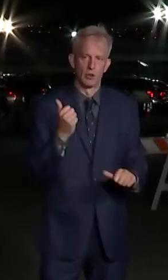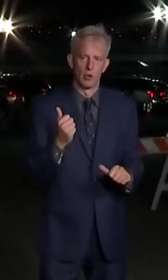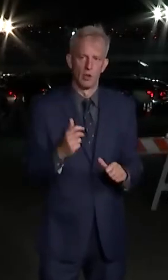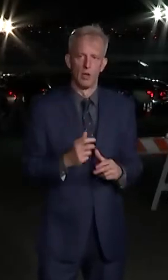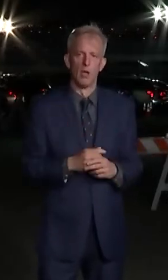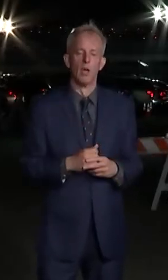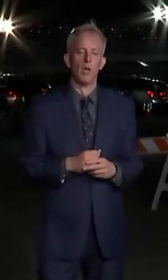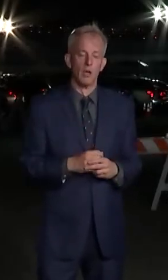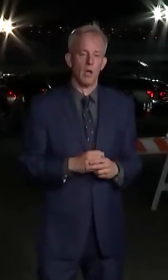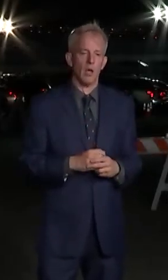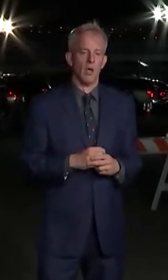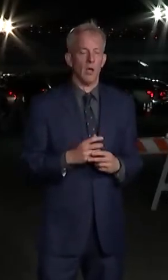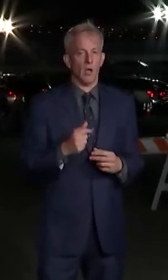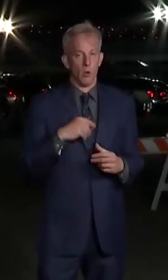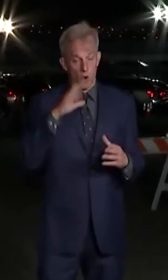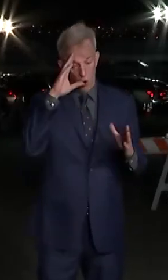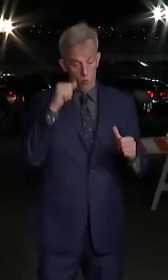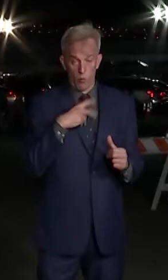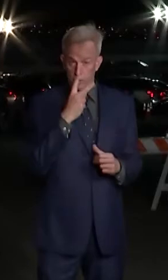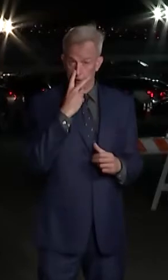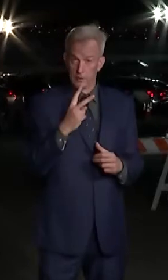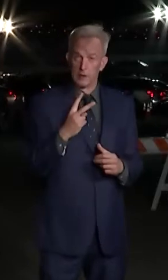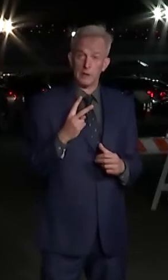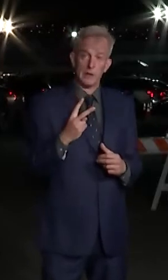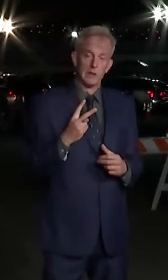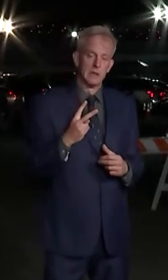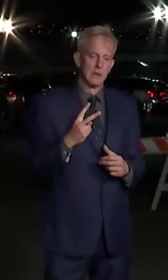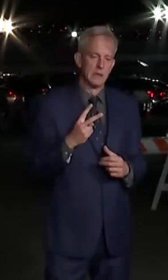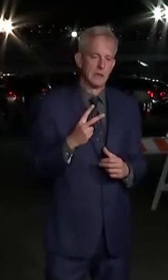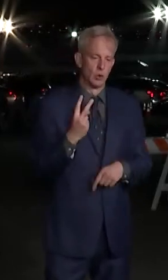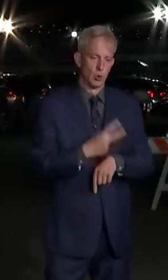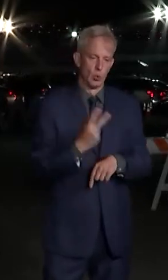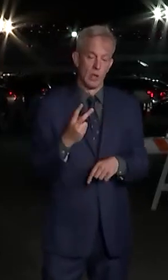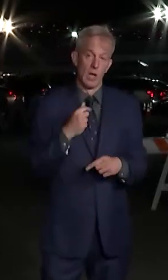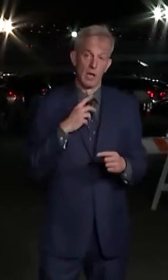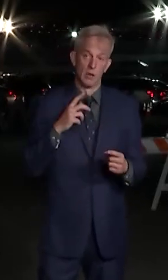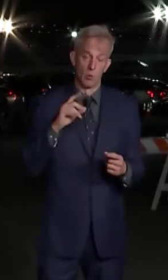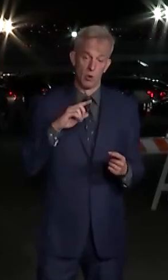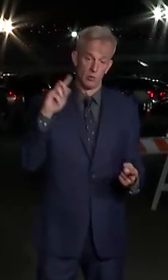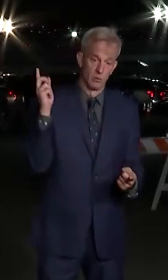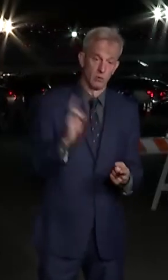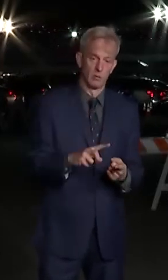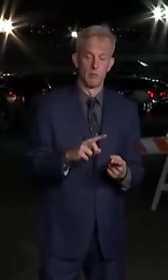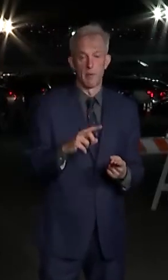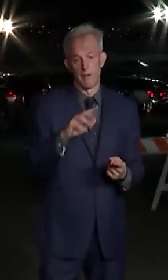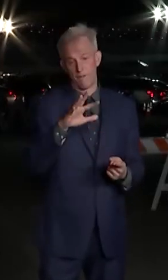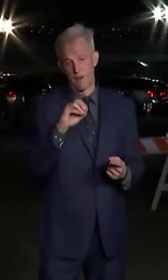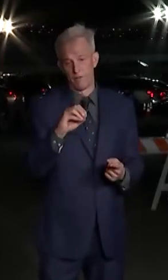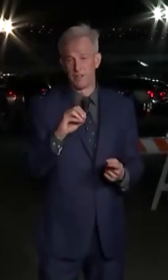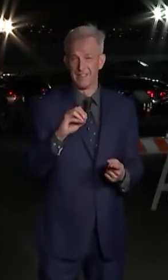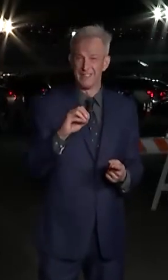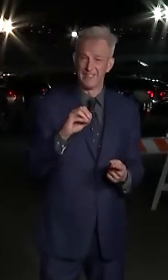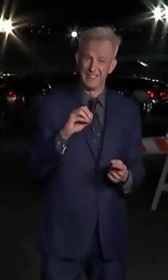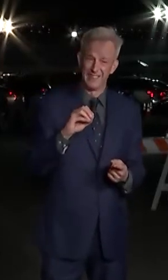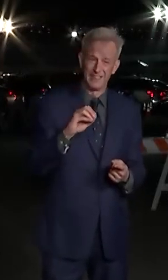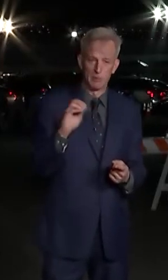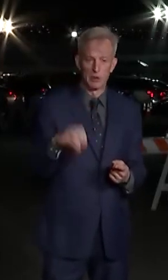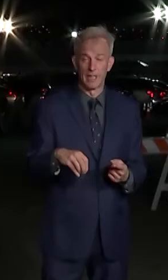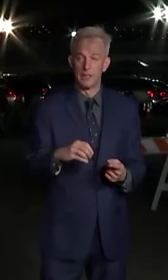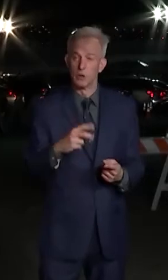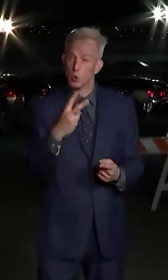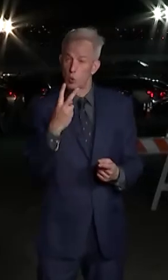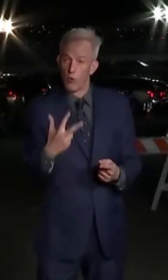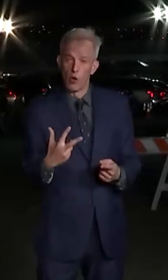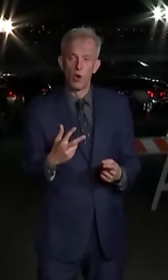it has gone down to about 50% of our peak days, or even down by 2/3. If that holds, that's a good sign, but